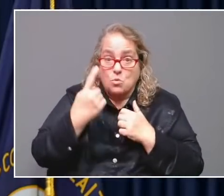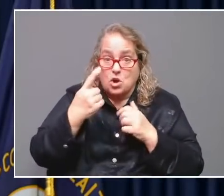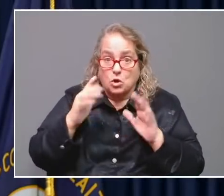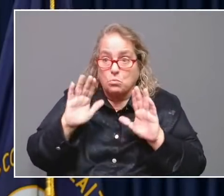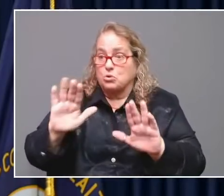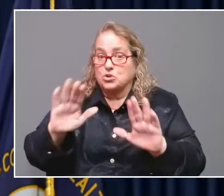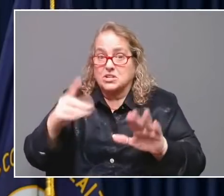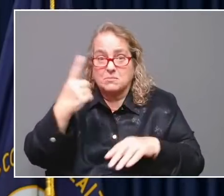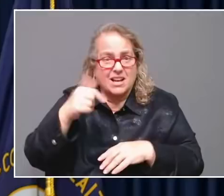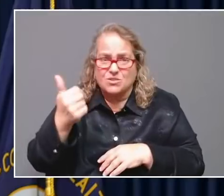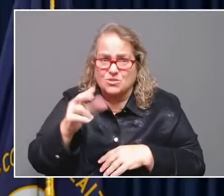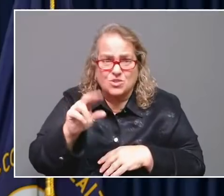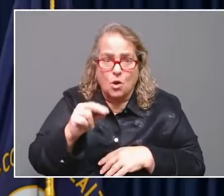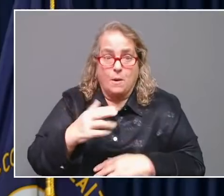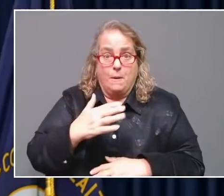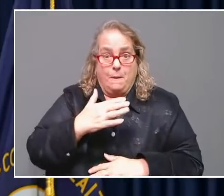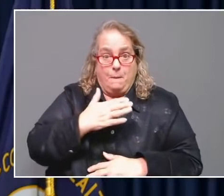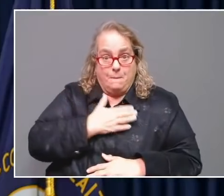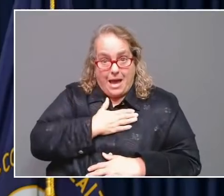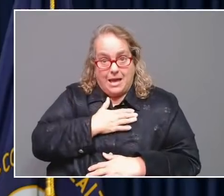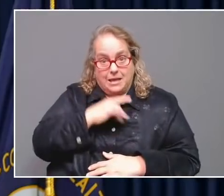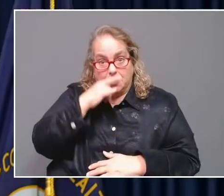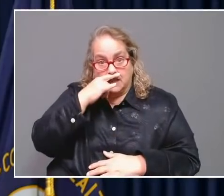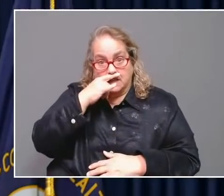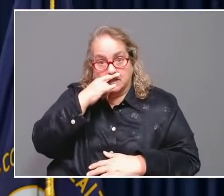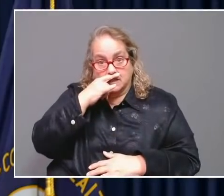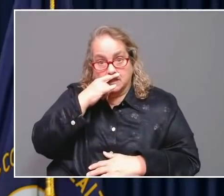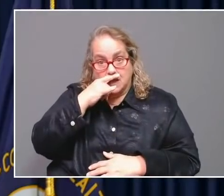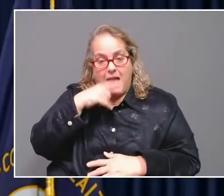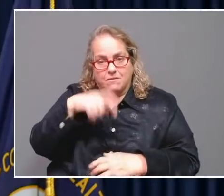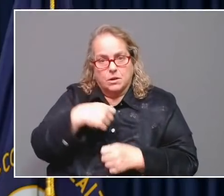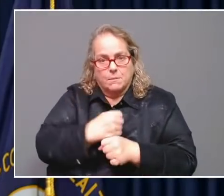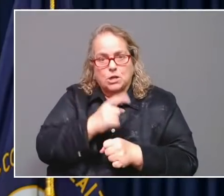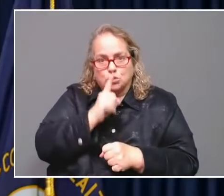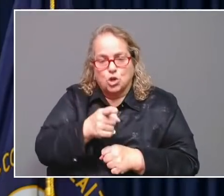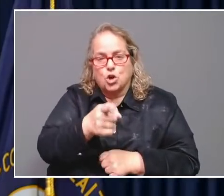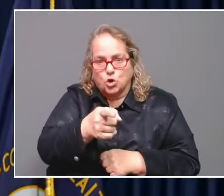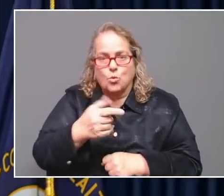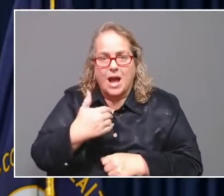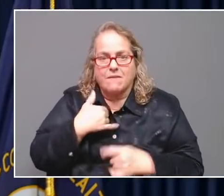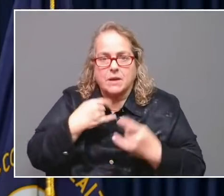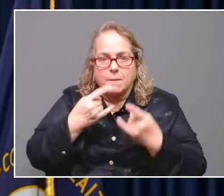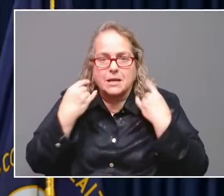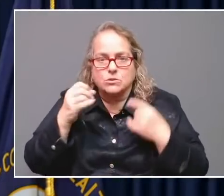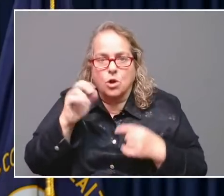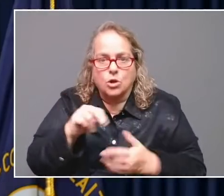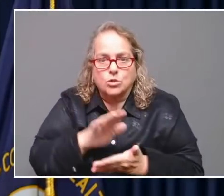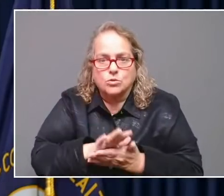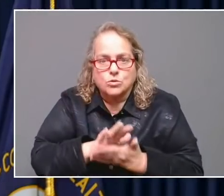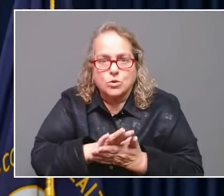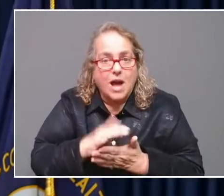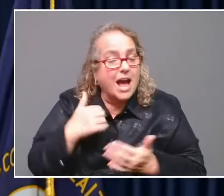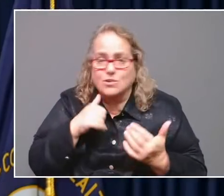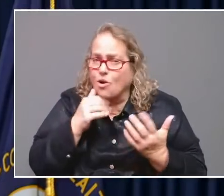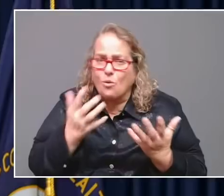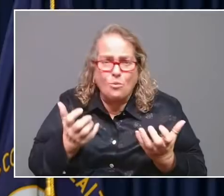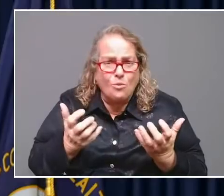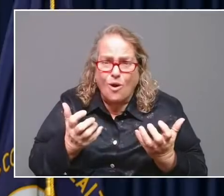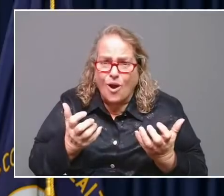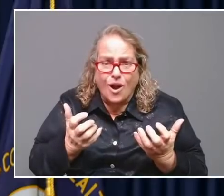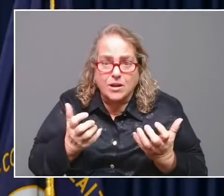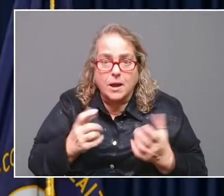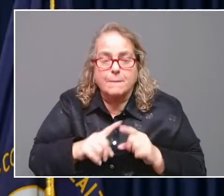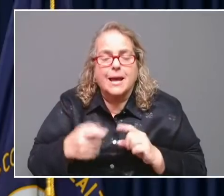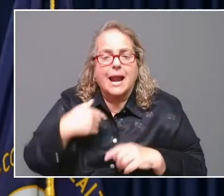These are my kids that I have to make sure have a mask on when they go to school. I don't want to do it, but I absolutely know we have to